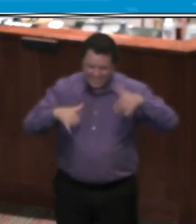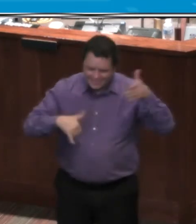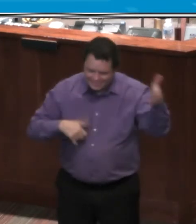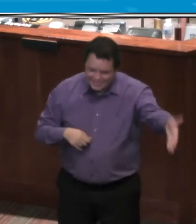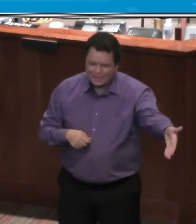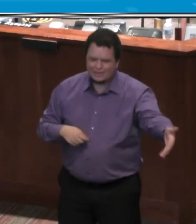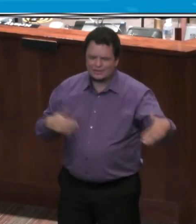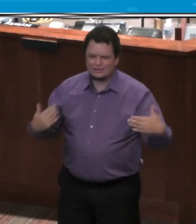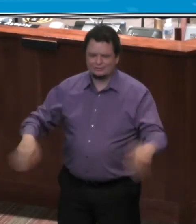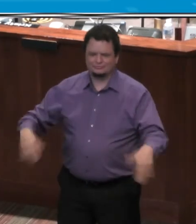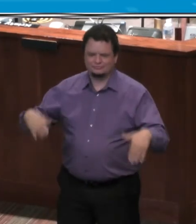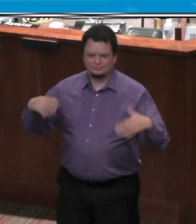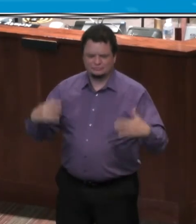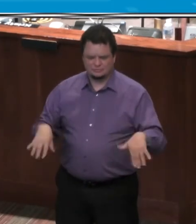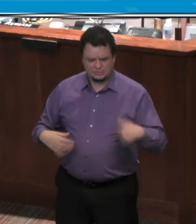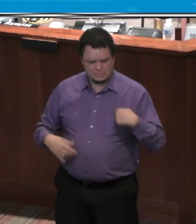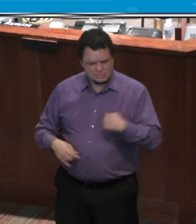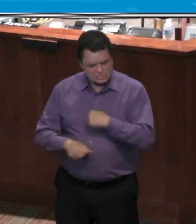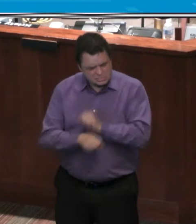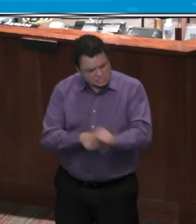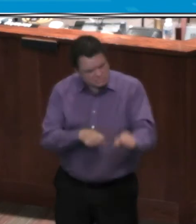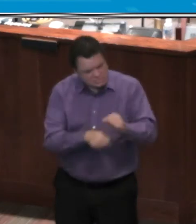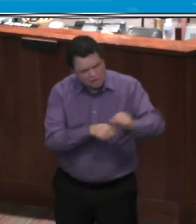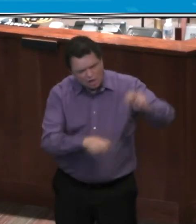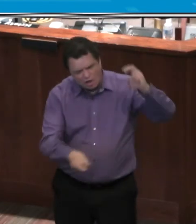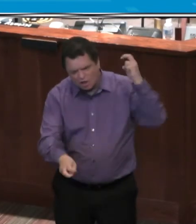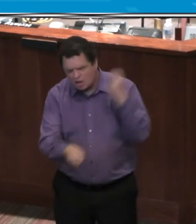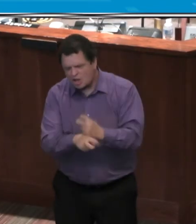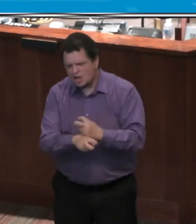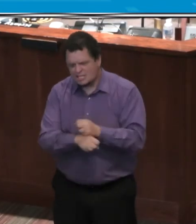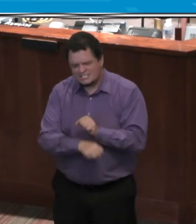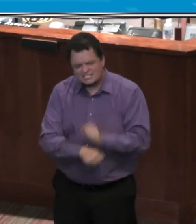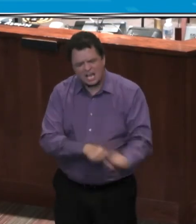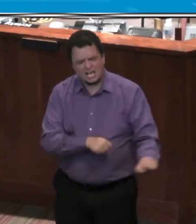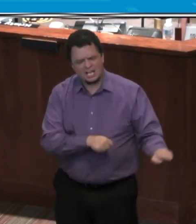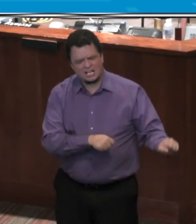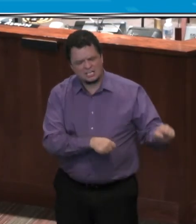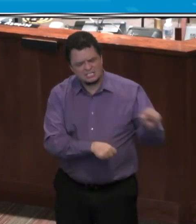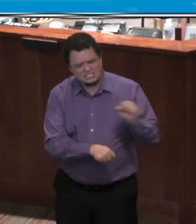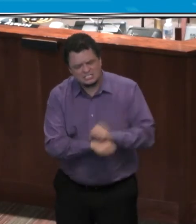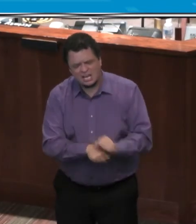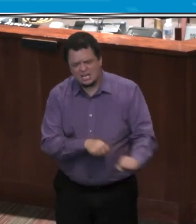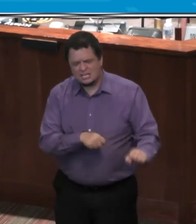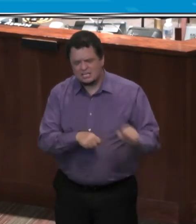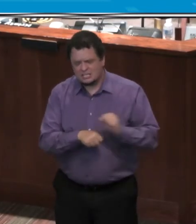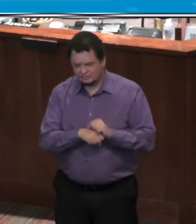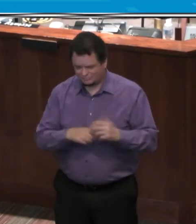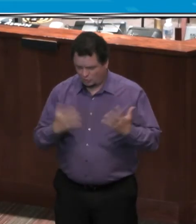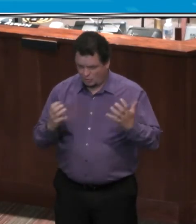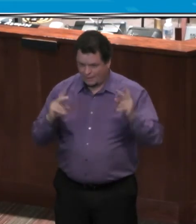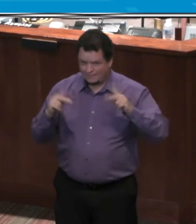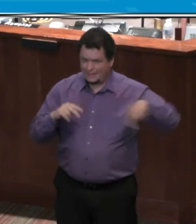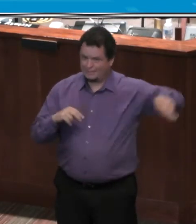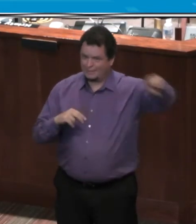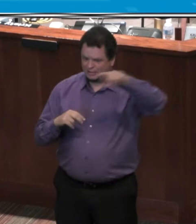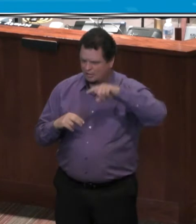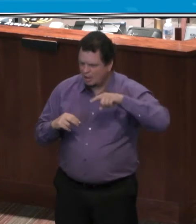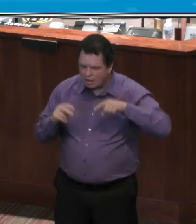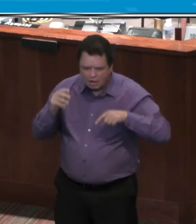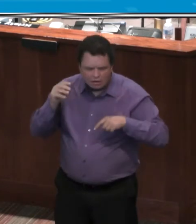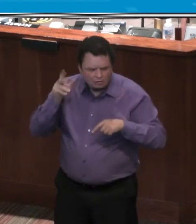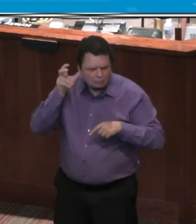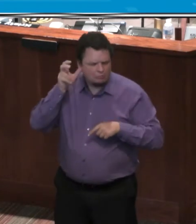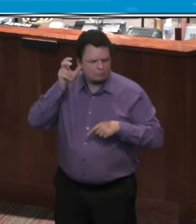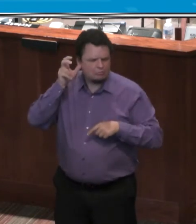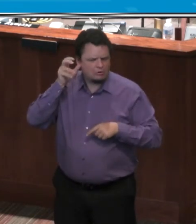tears to be heard. I mean, we had not had a voice in Southeast Colorado Springs. But since the RISE Coalition